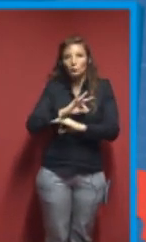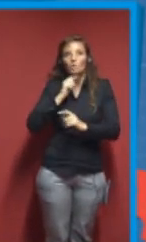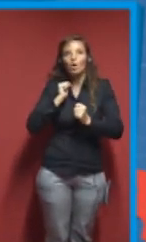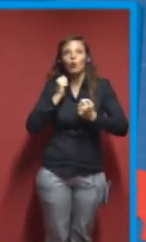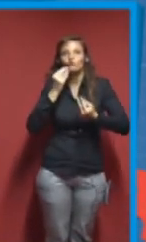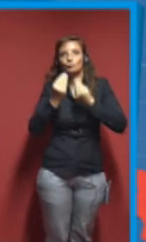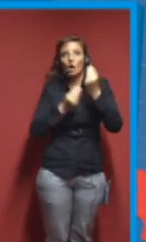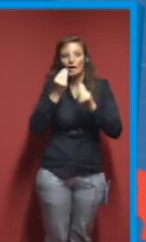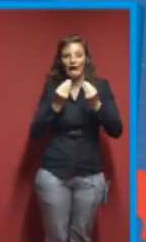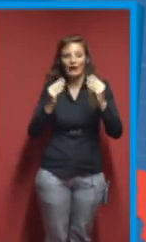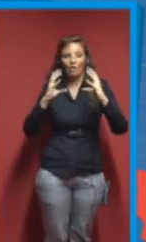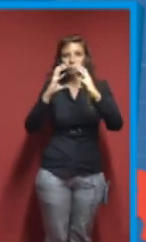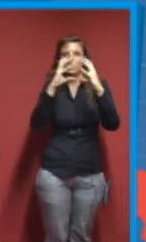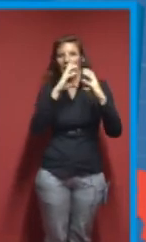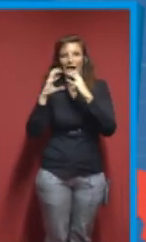They can do flips.